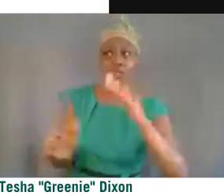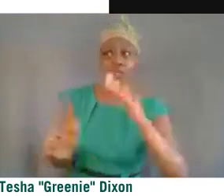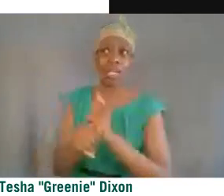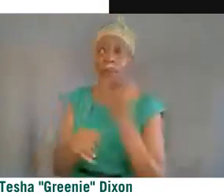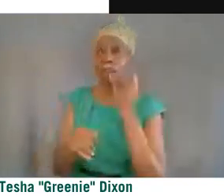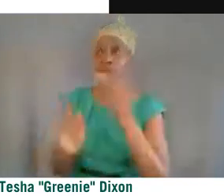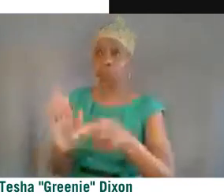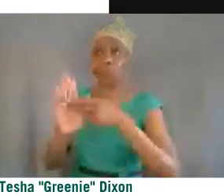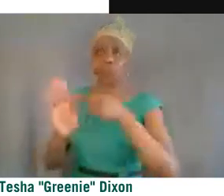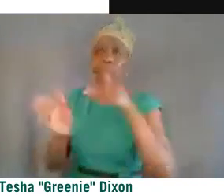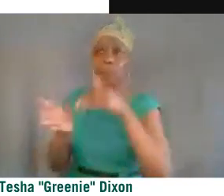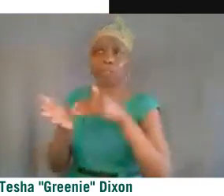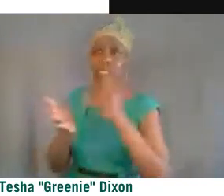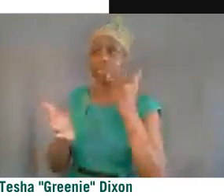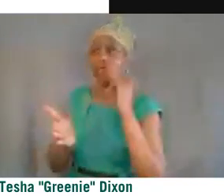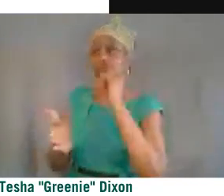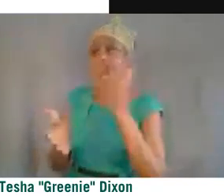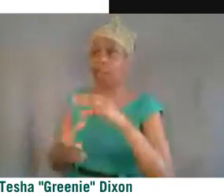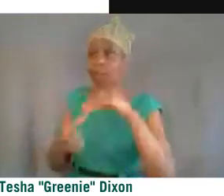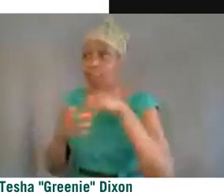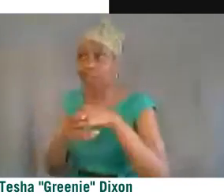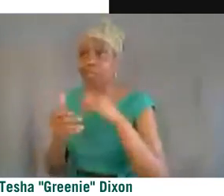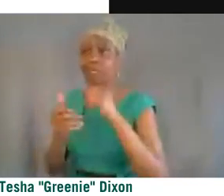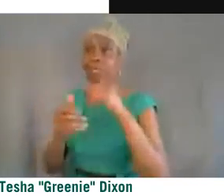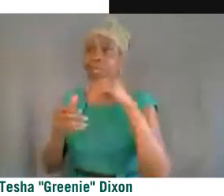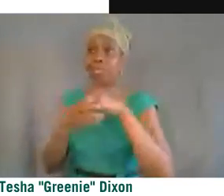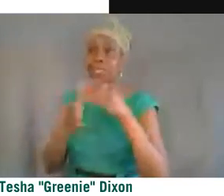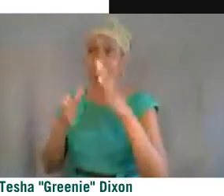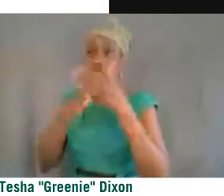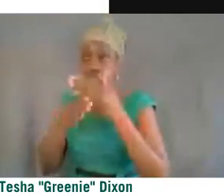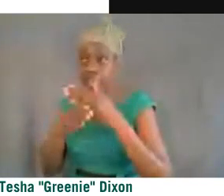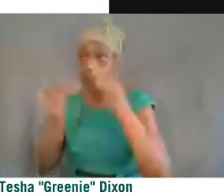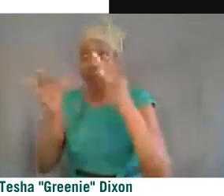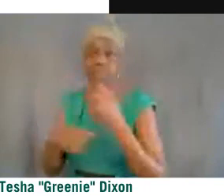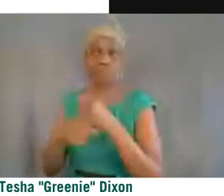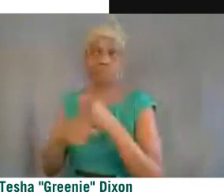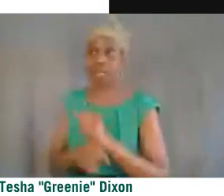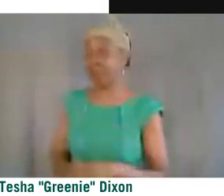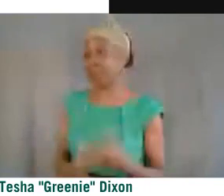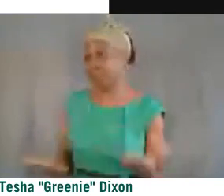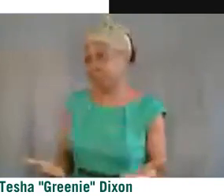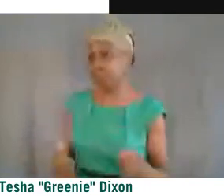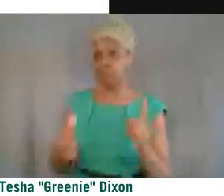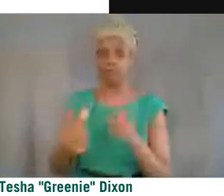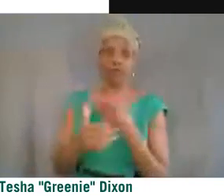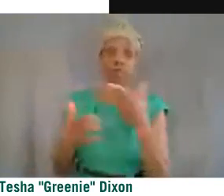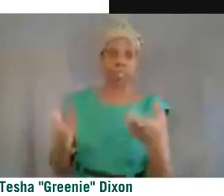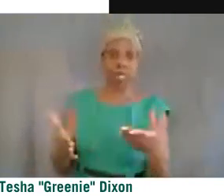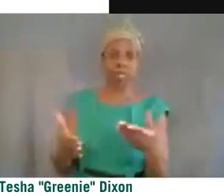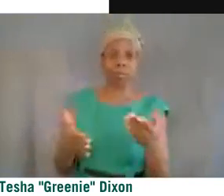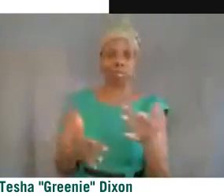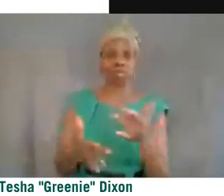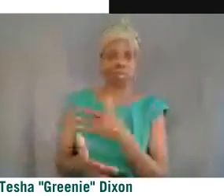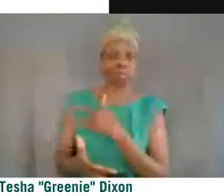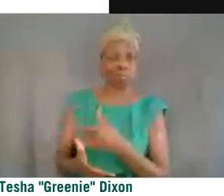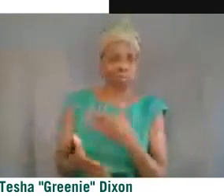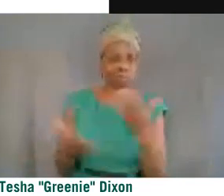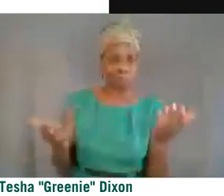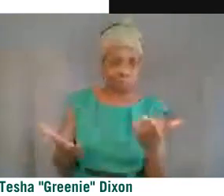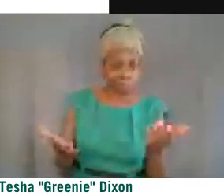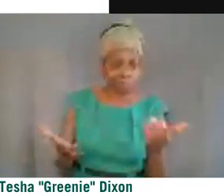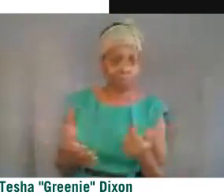not engaging in shared decision making. First thing usually is